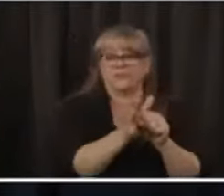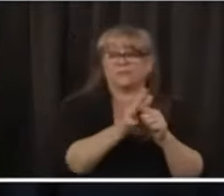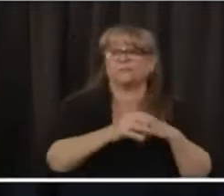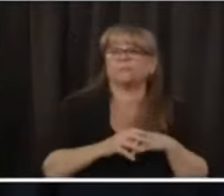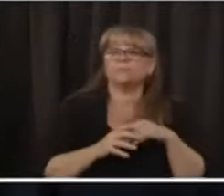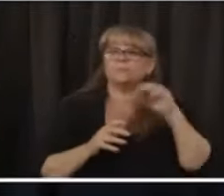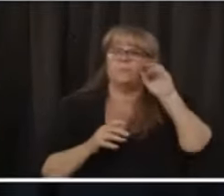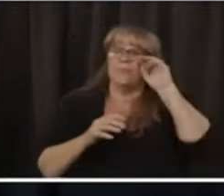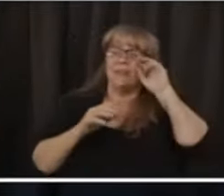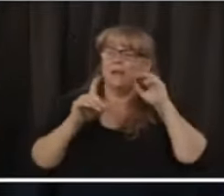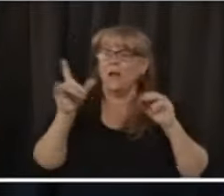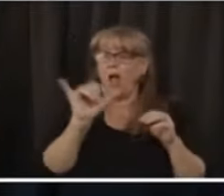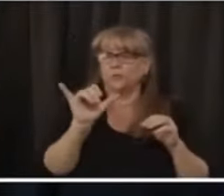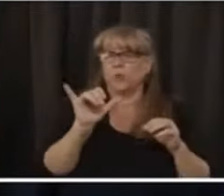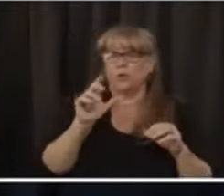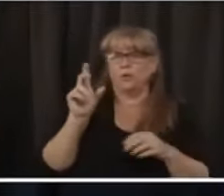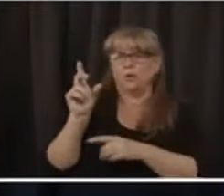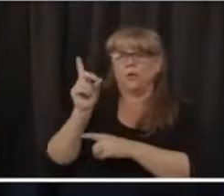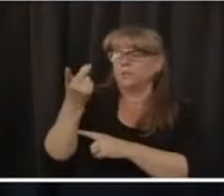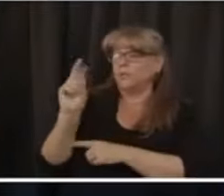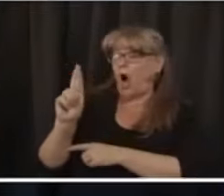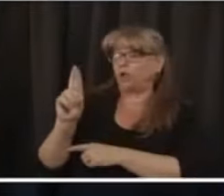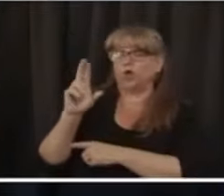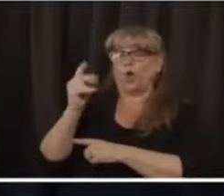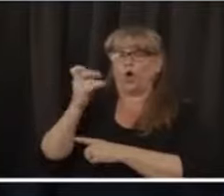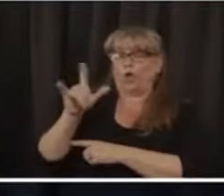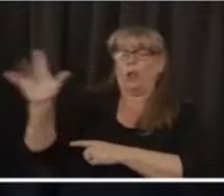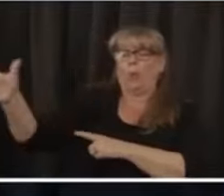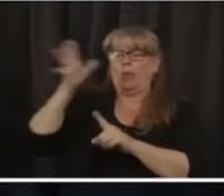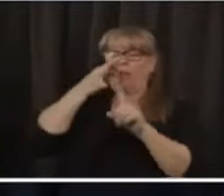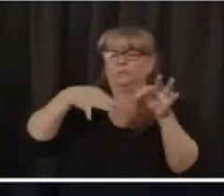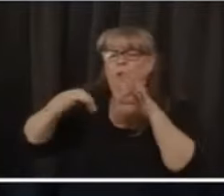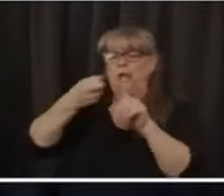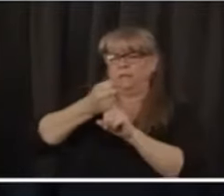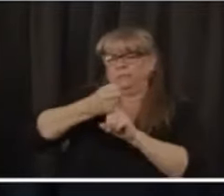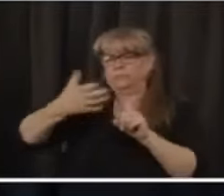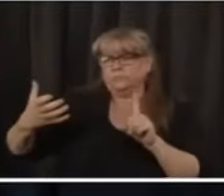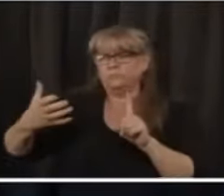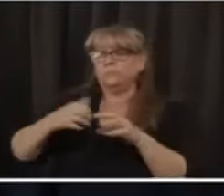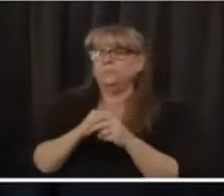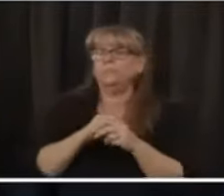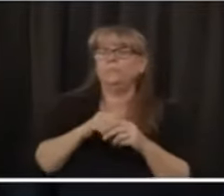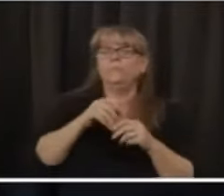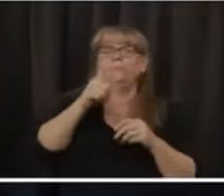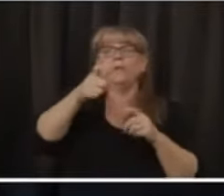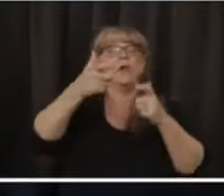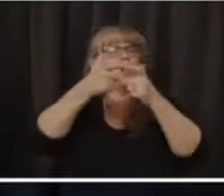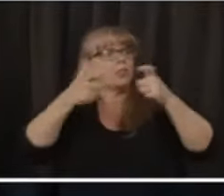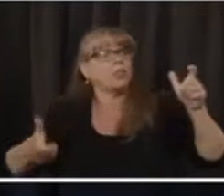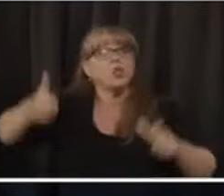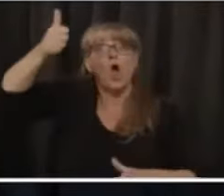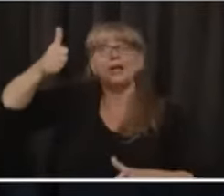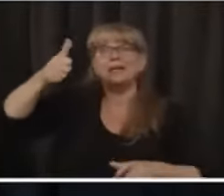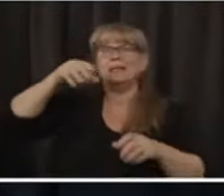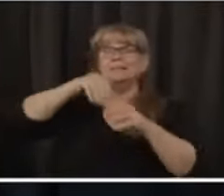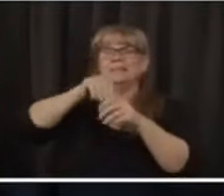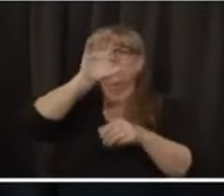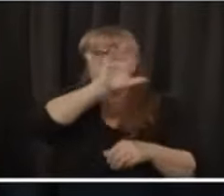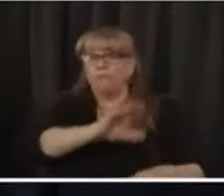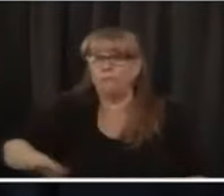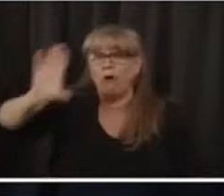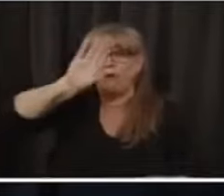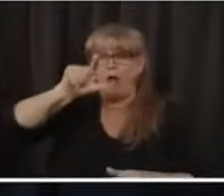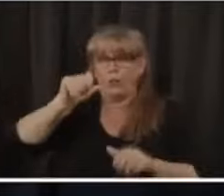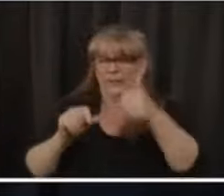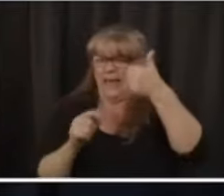what Dr. Herlihy will walk you through is Colorado's 10 largest counties. It's hard to use small counties in these studies because you